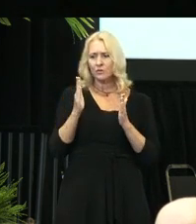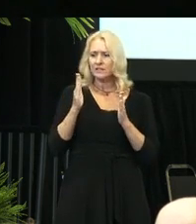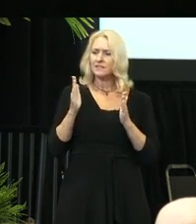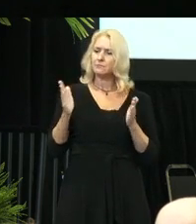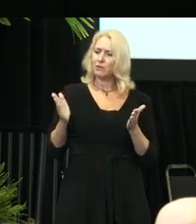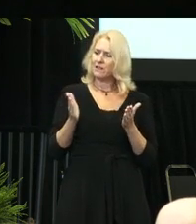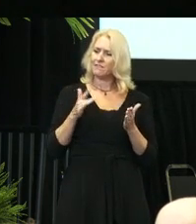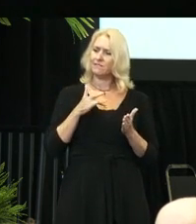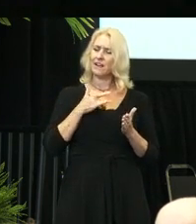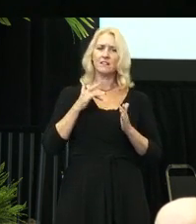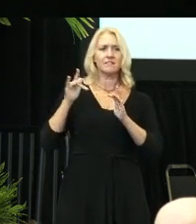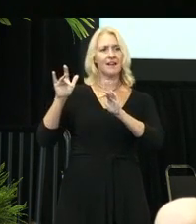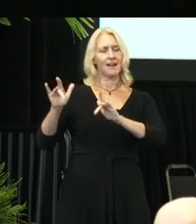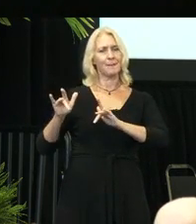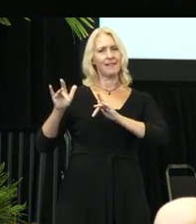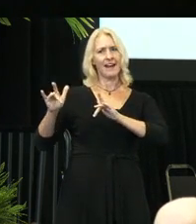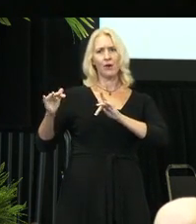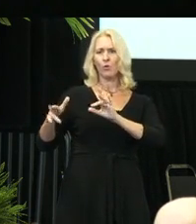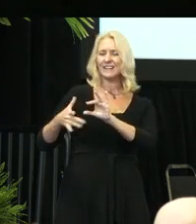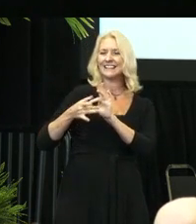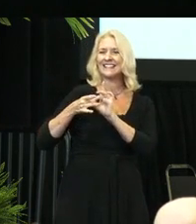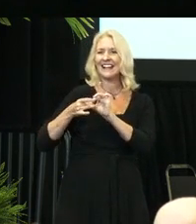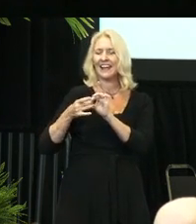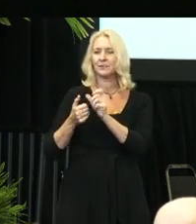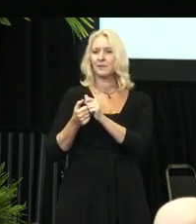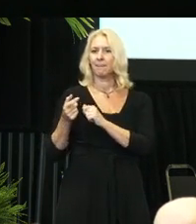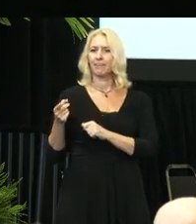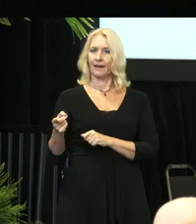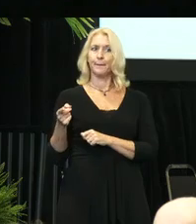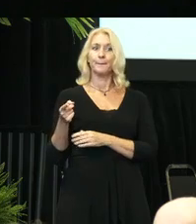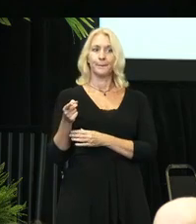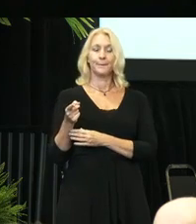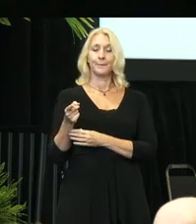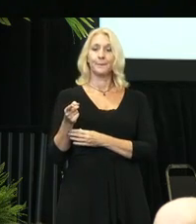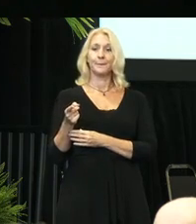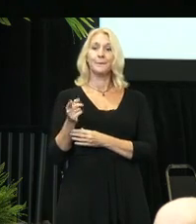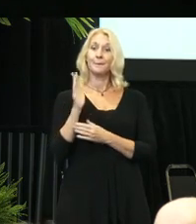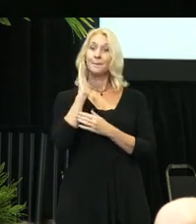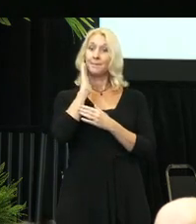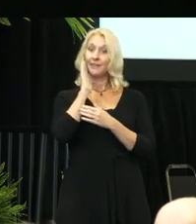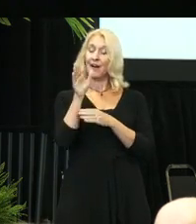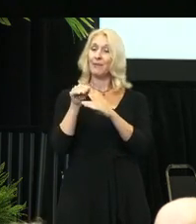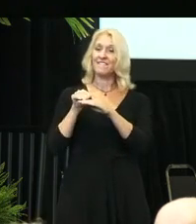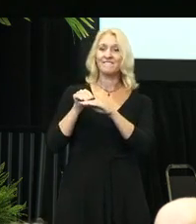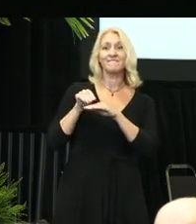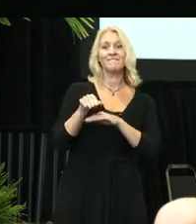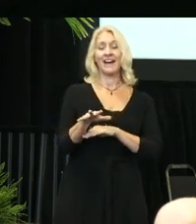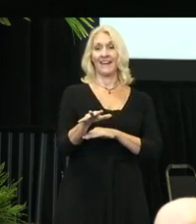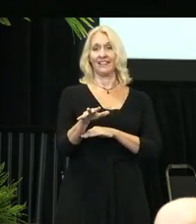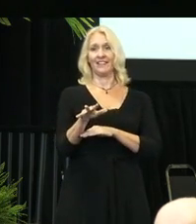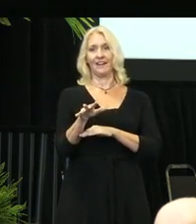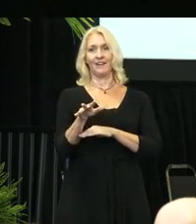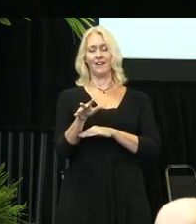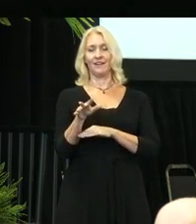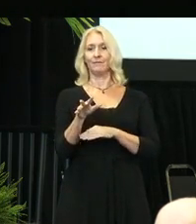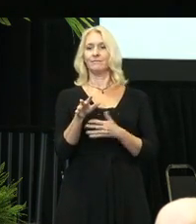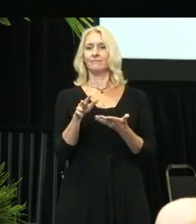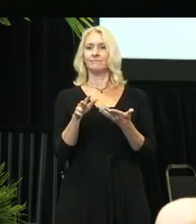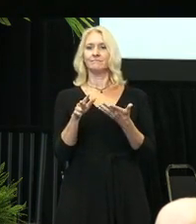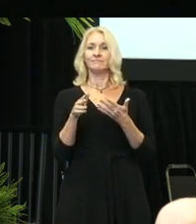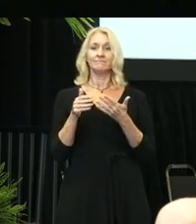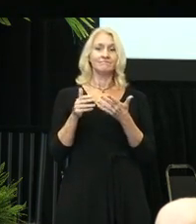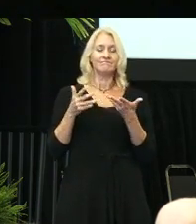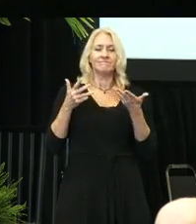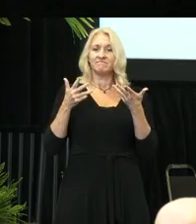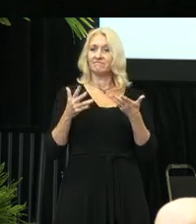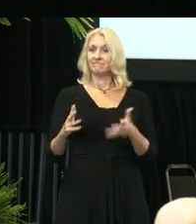empathetic connection with them. Those empathetic connections have ramifications that reverberate beyond that interaction that we had with them,